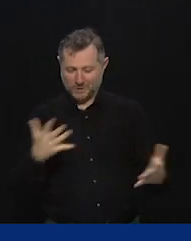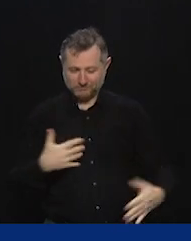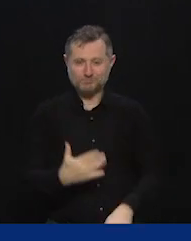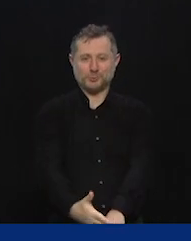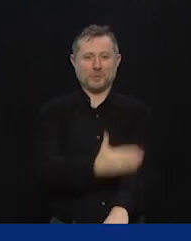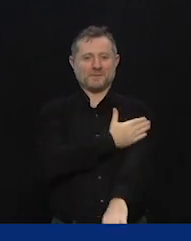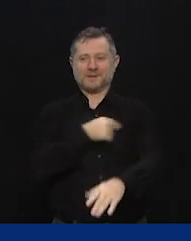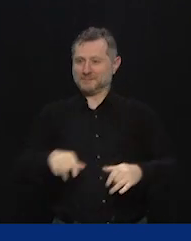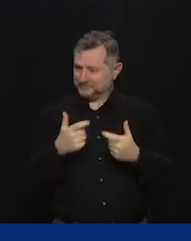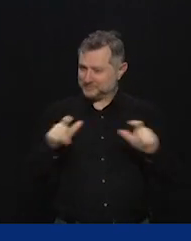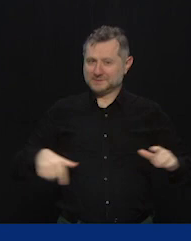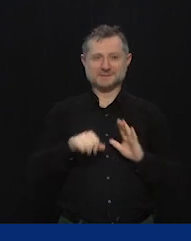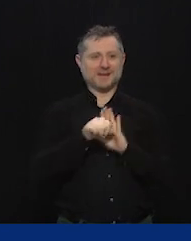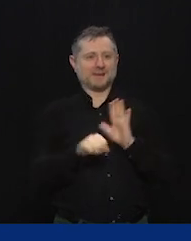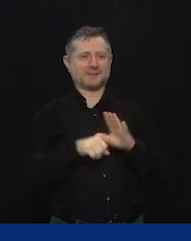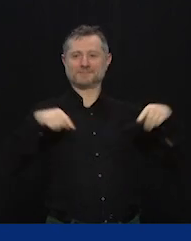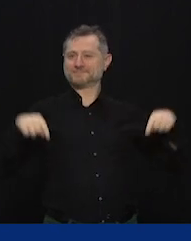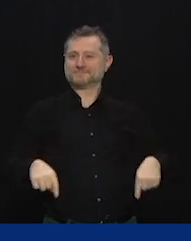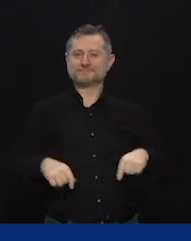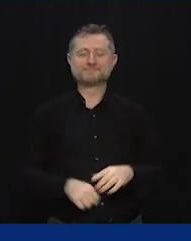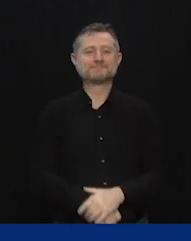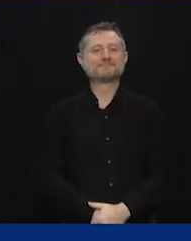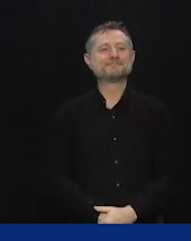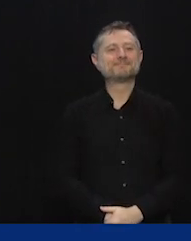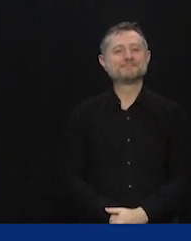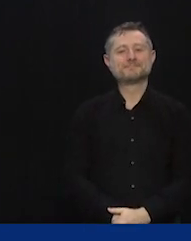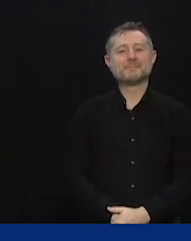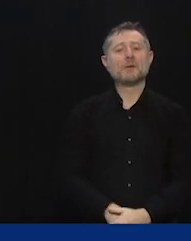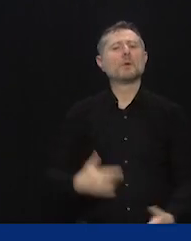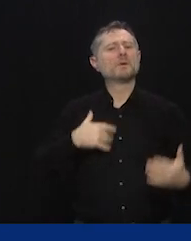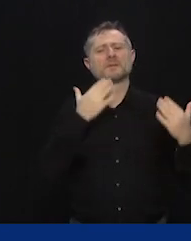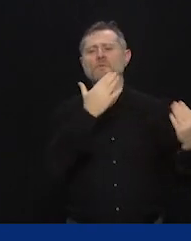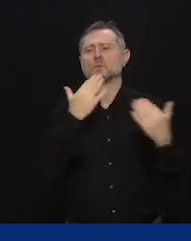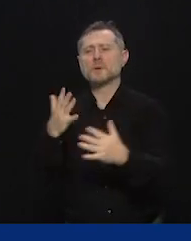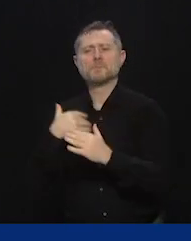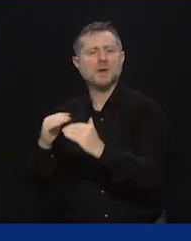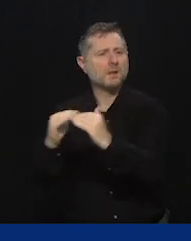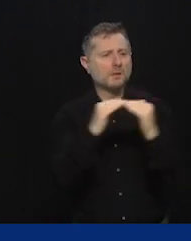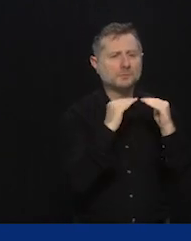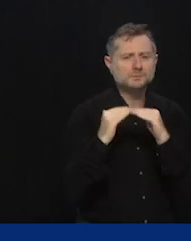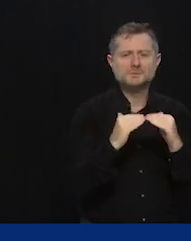my colleague, Senator McGaliff. I want to also thank my